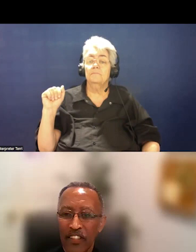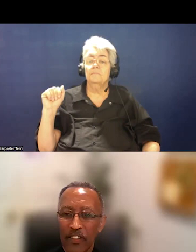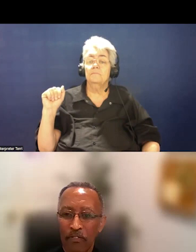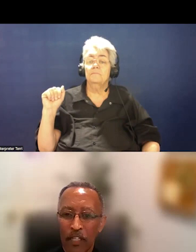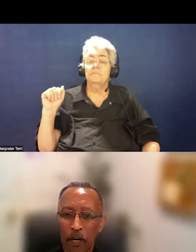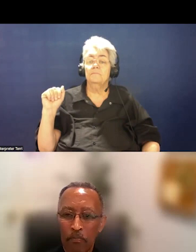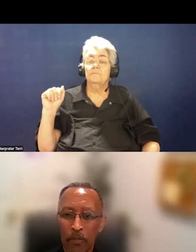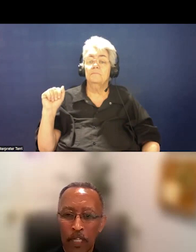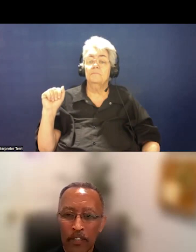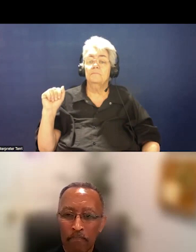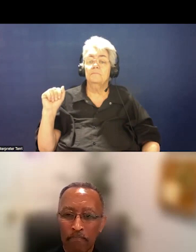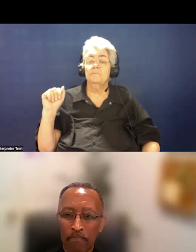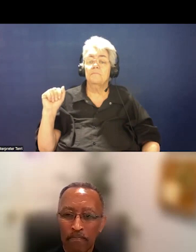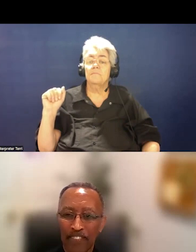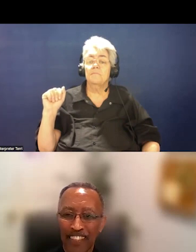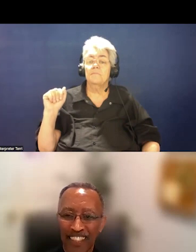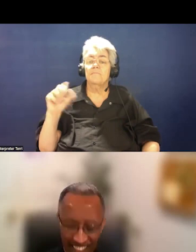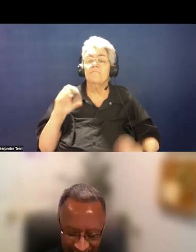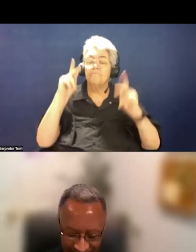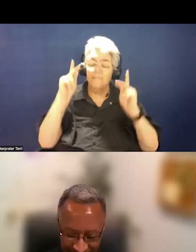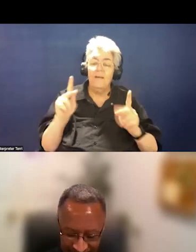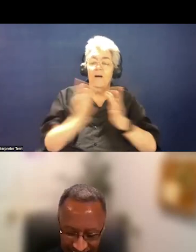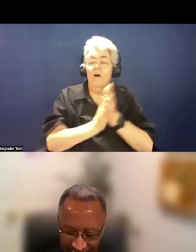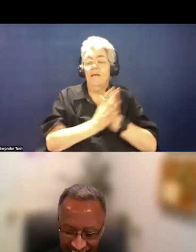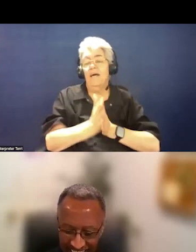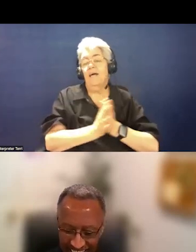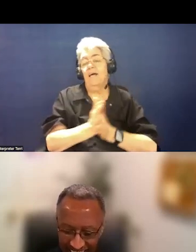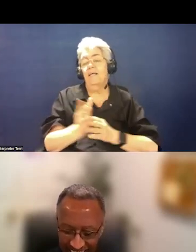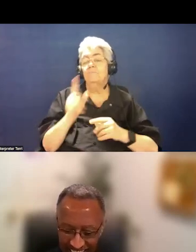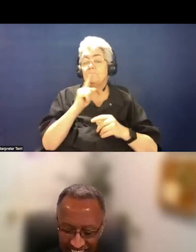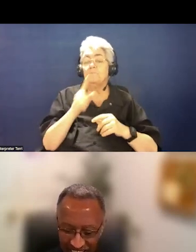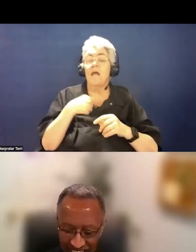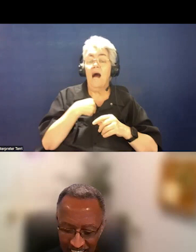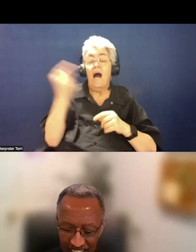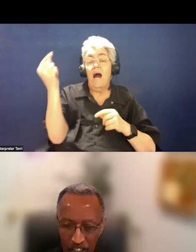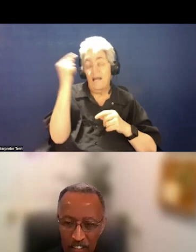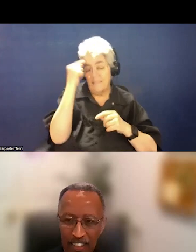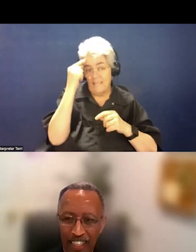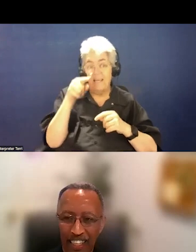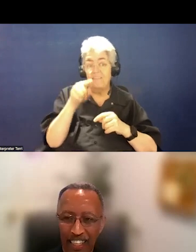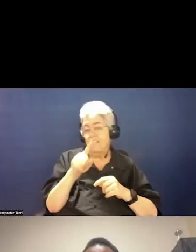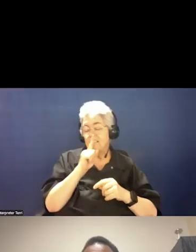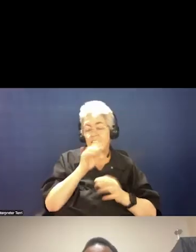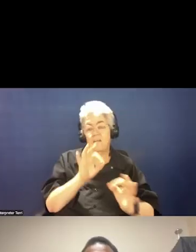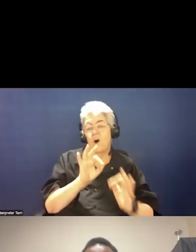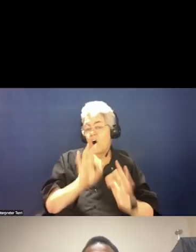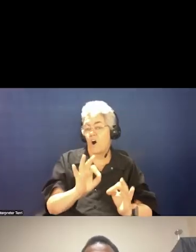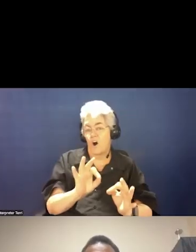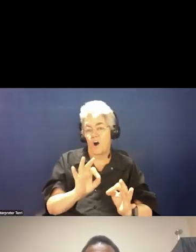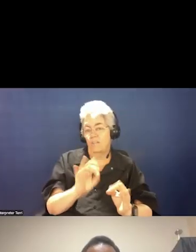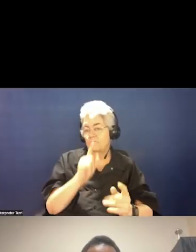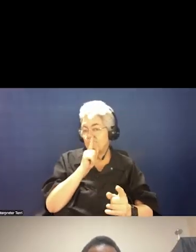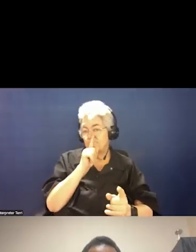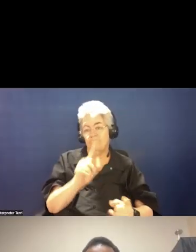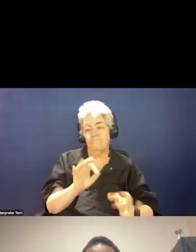I think you have to come off mute, my dear. Okay. All right. I think that it is spot on. That is